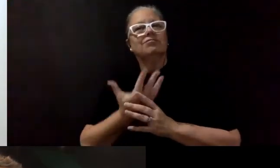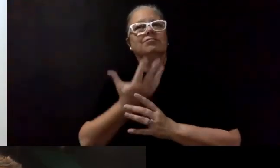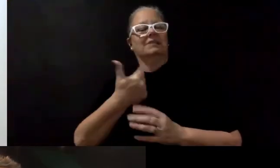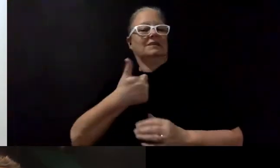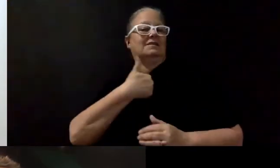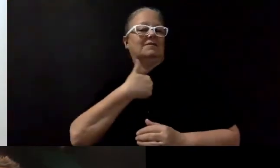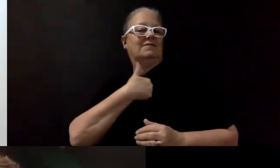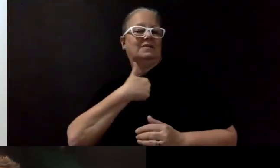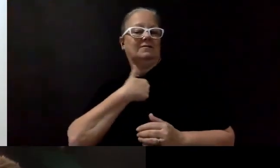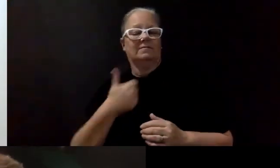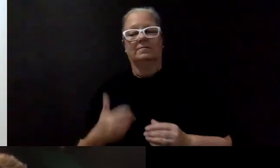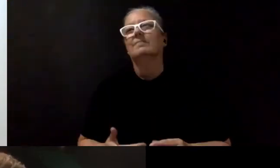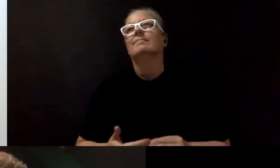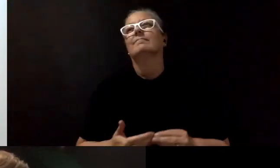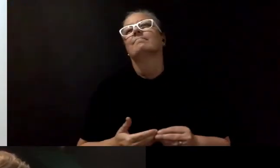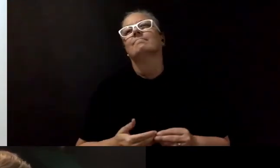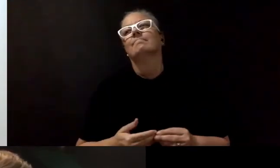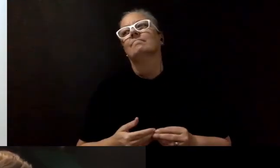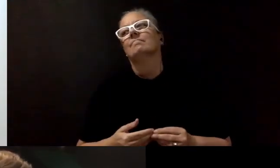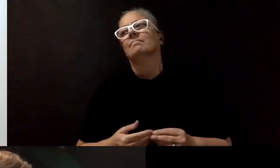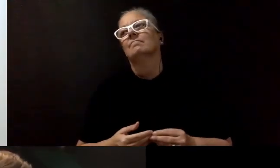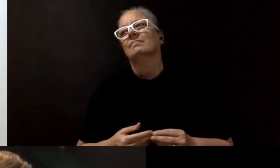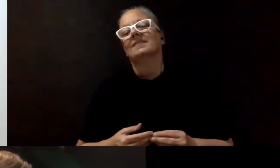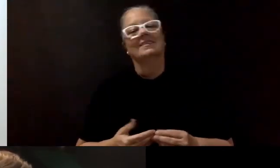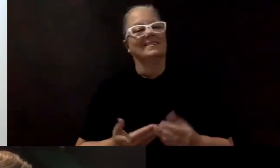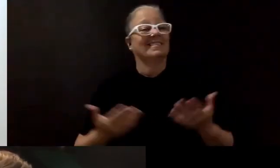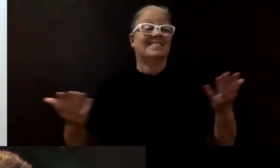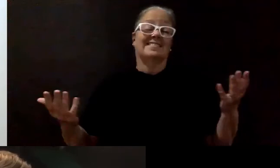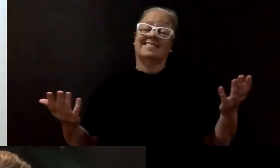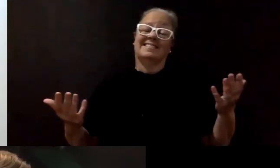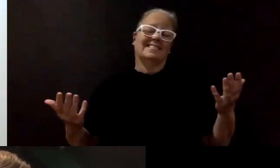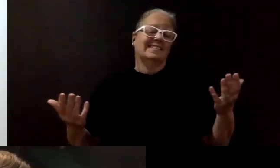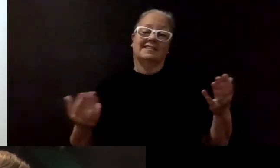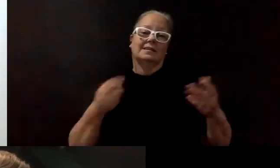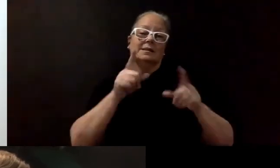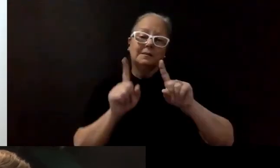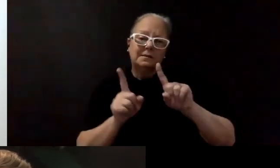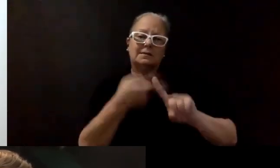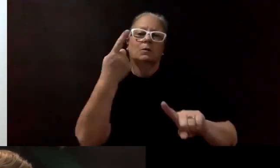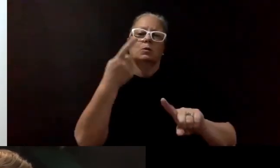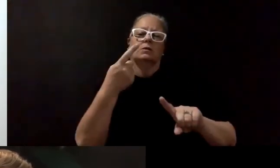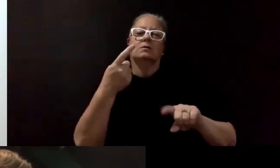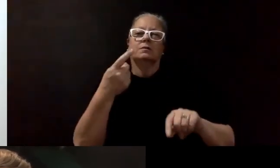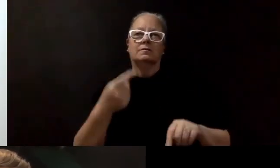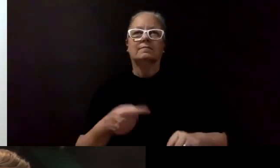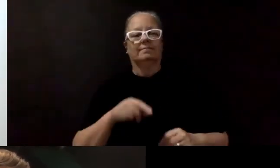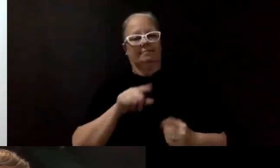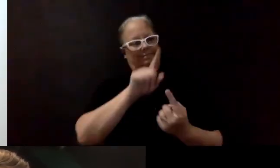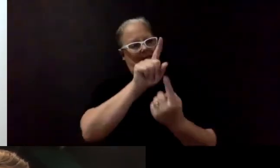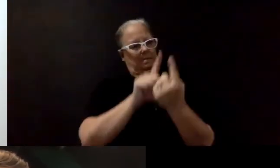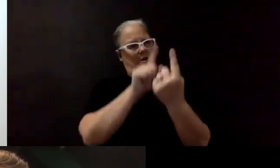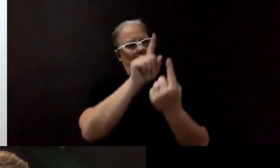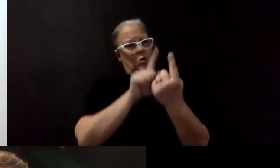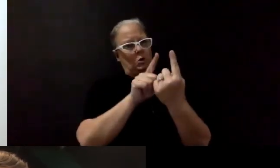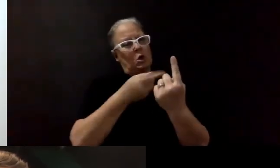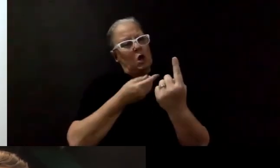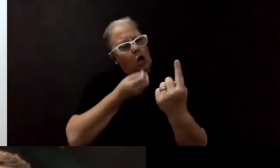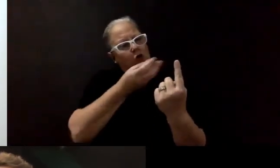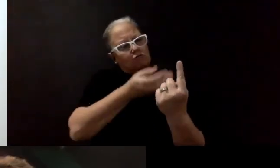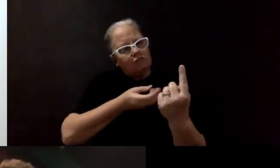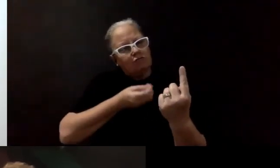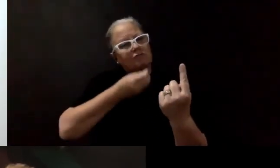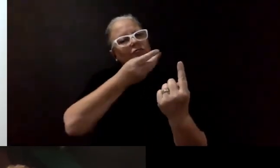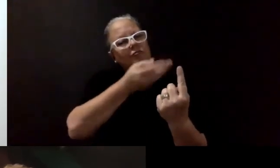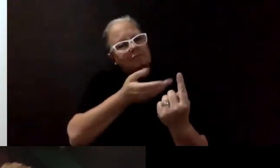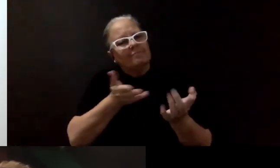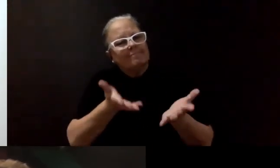But I really can't emphasize enough that mentorship for young people, it might